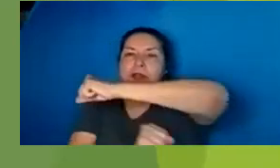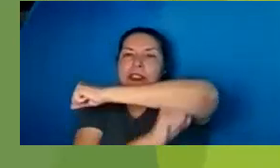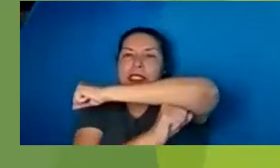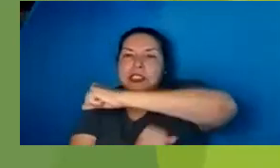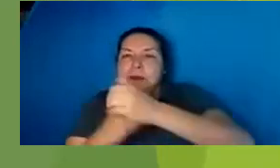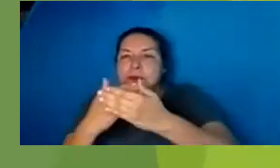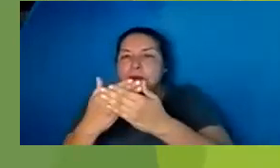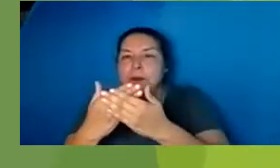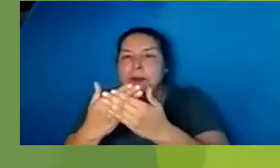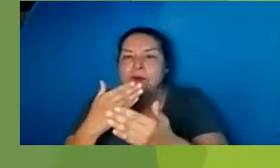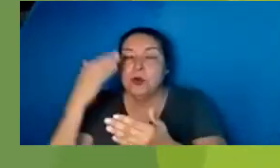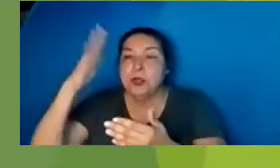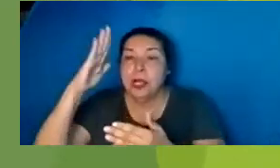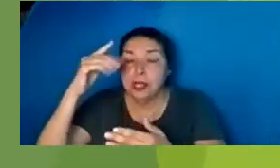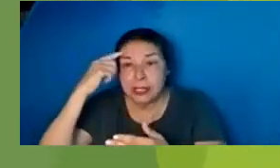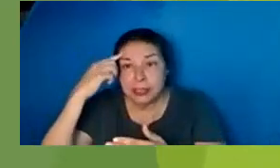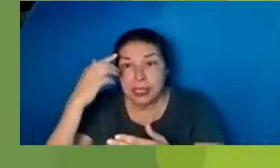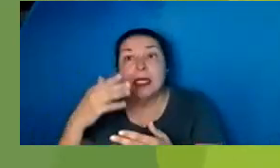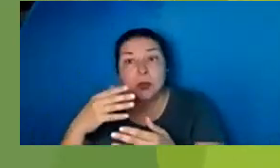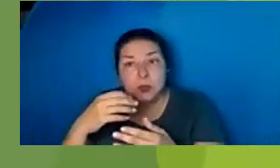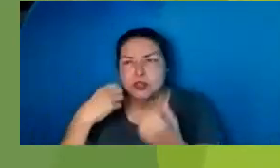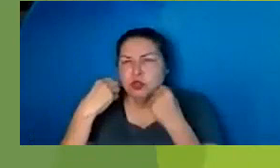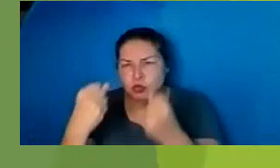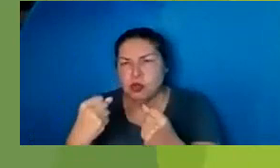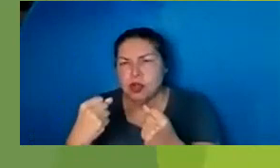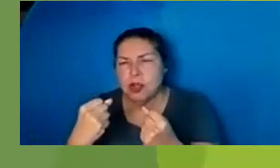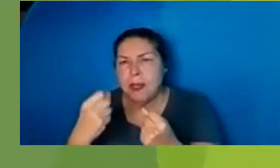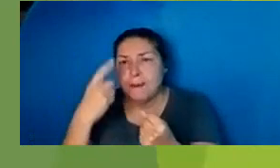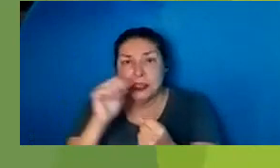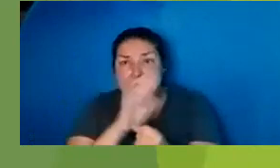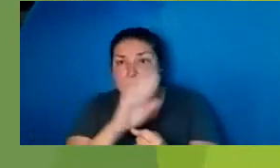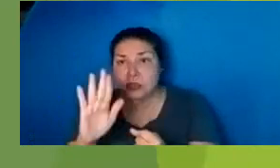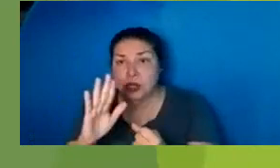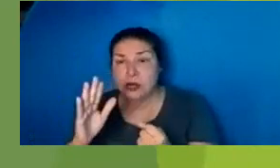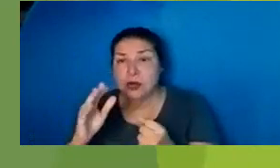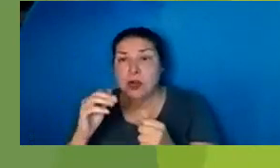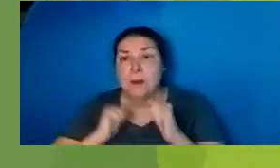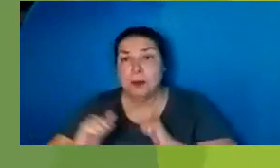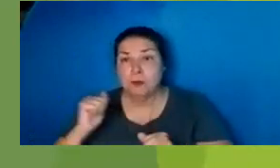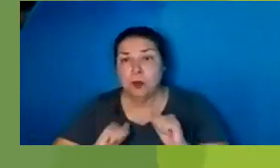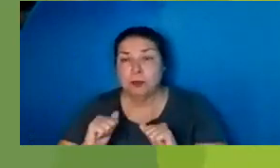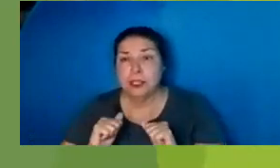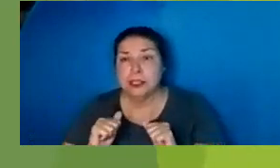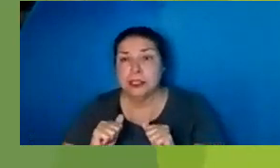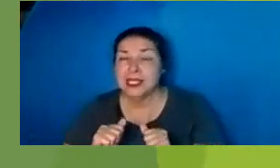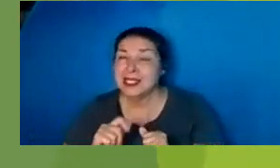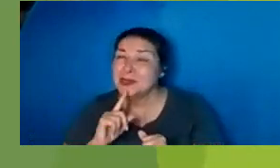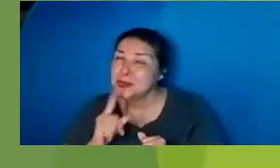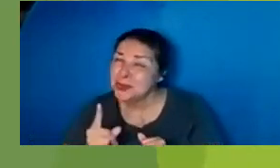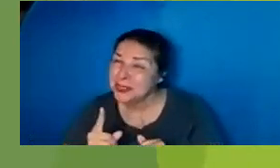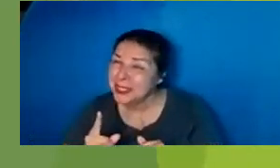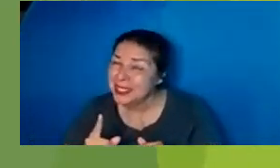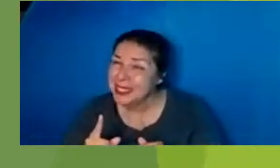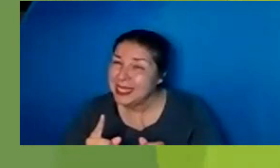built on a solid foundation of their great performance, is really right on a great